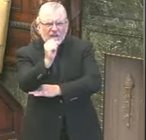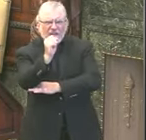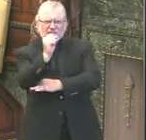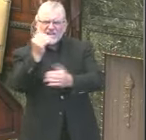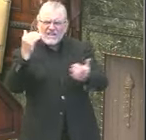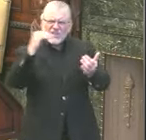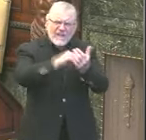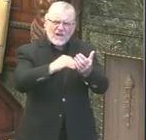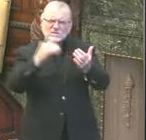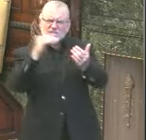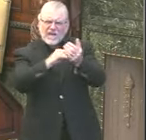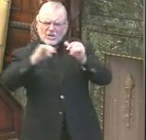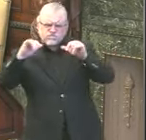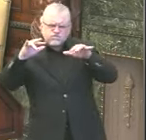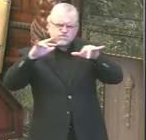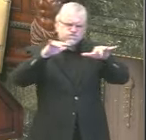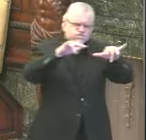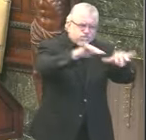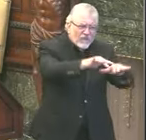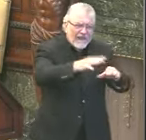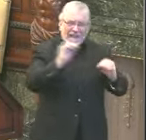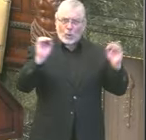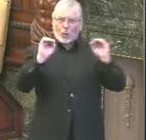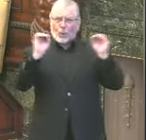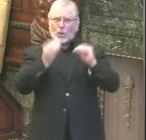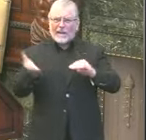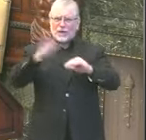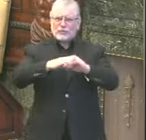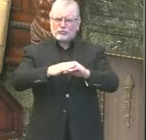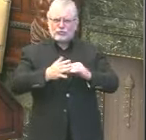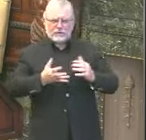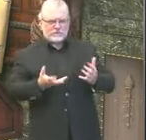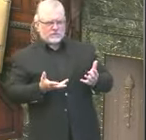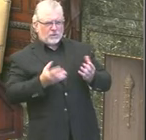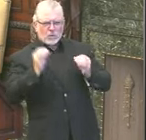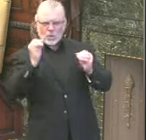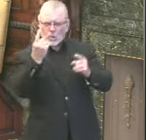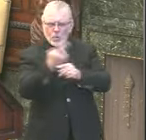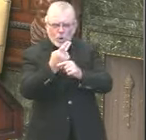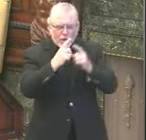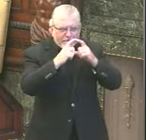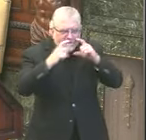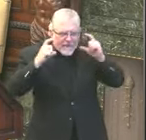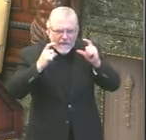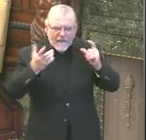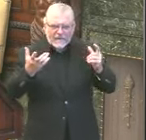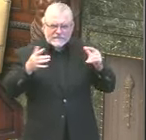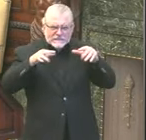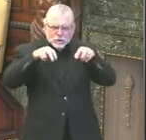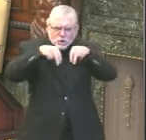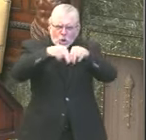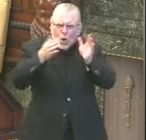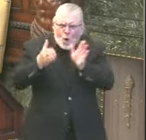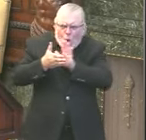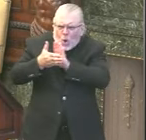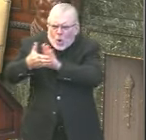joining together, many without masks, many more closer than 6 feet apart, would make people